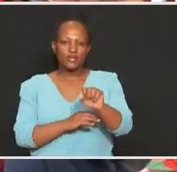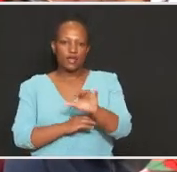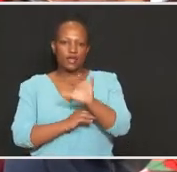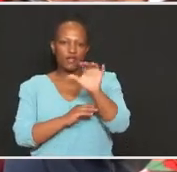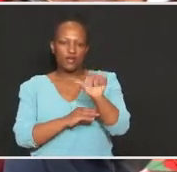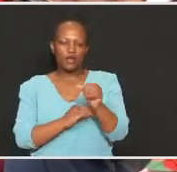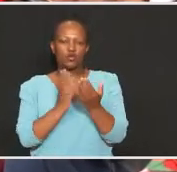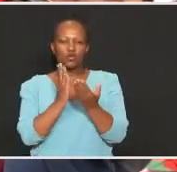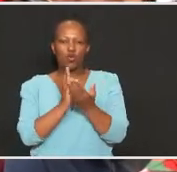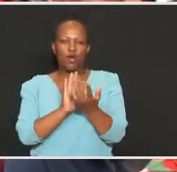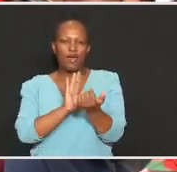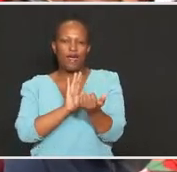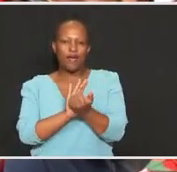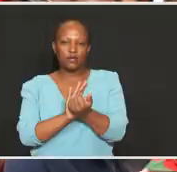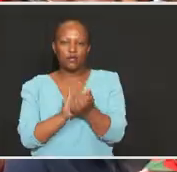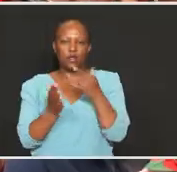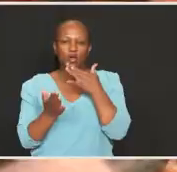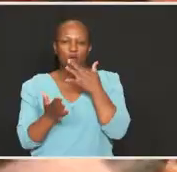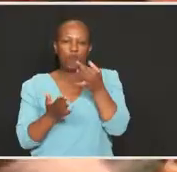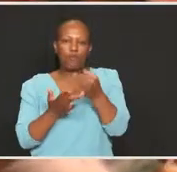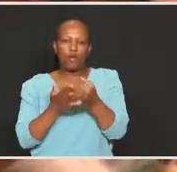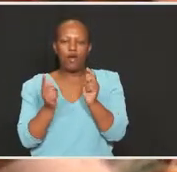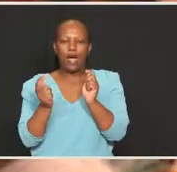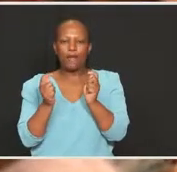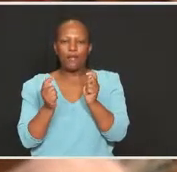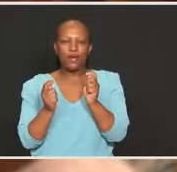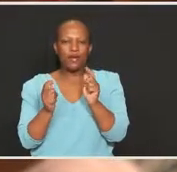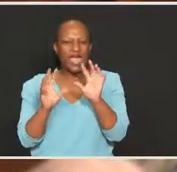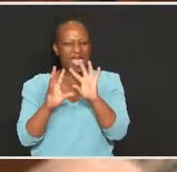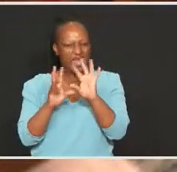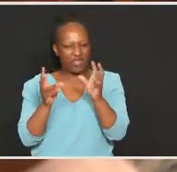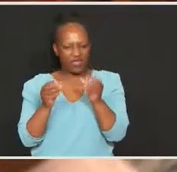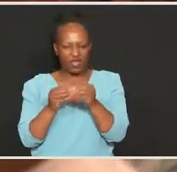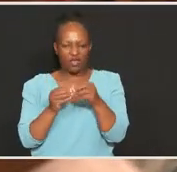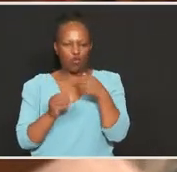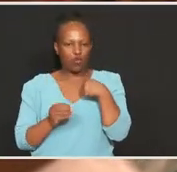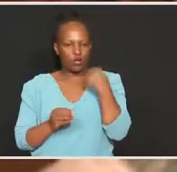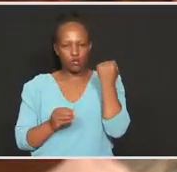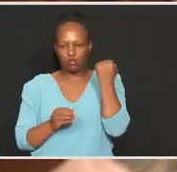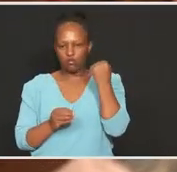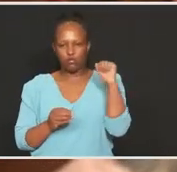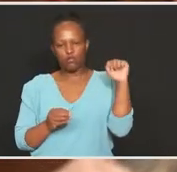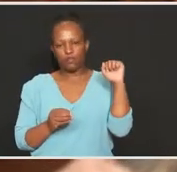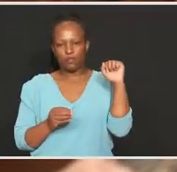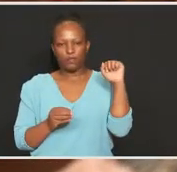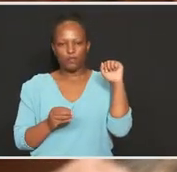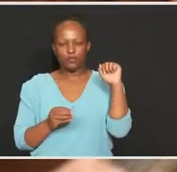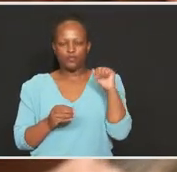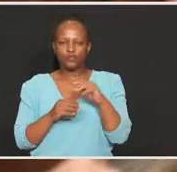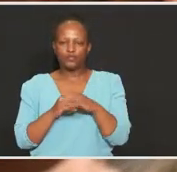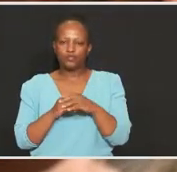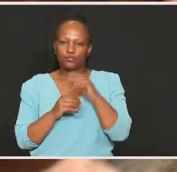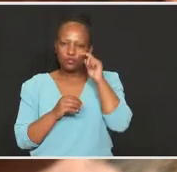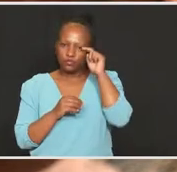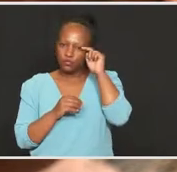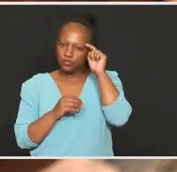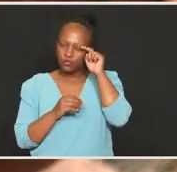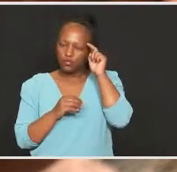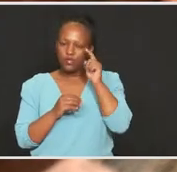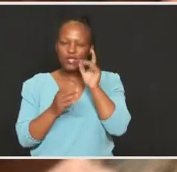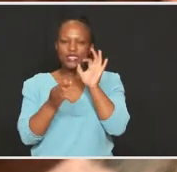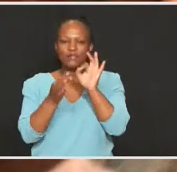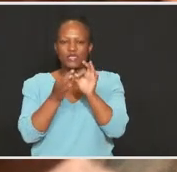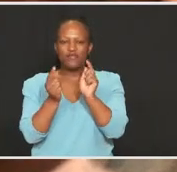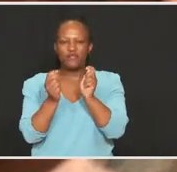proposed amendments in totality and also in specific the amendment